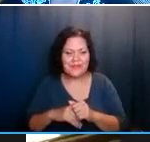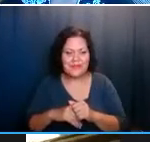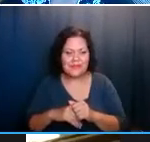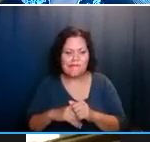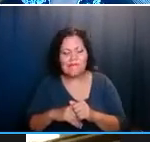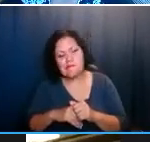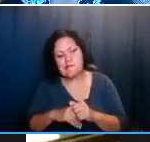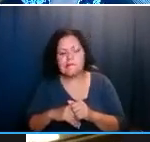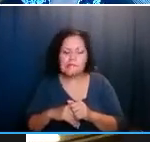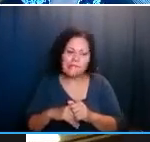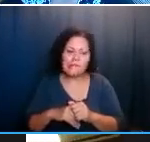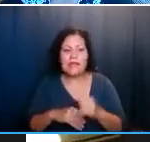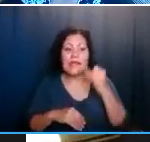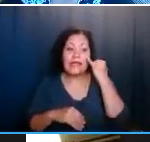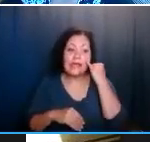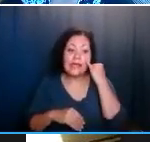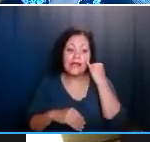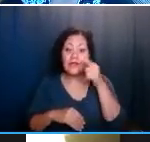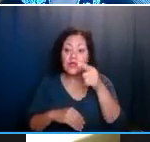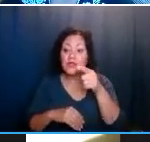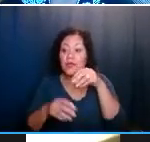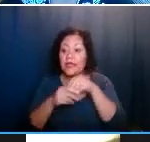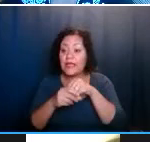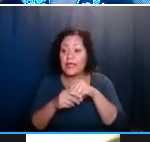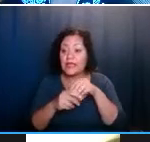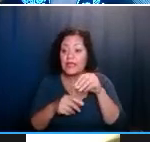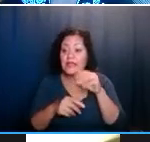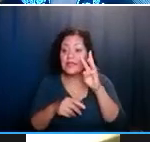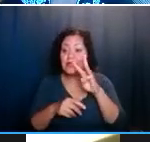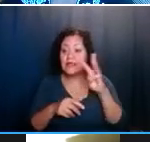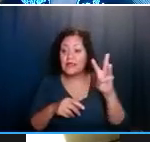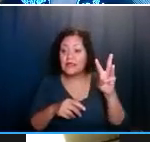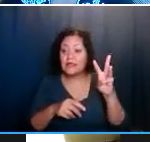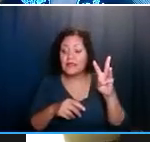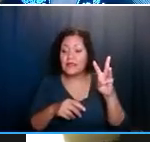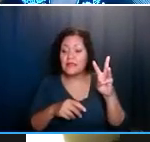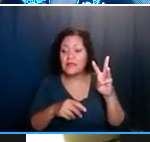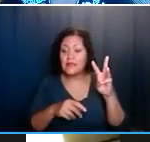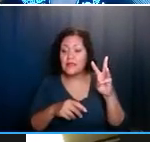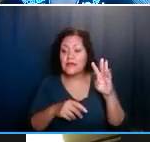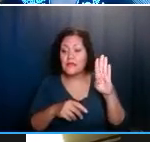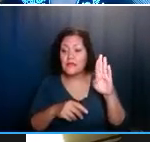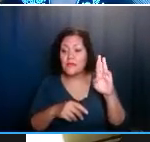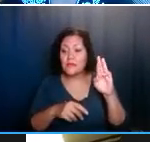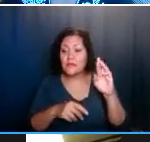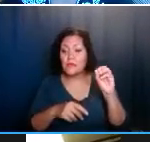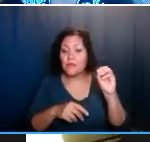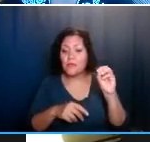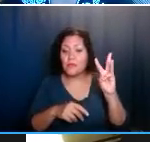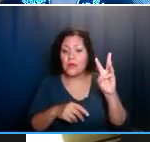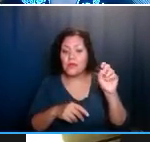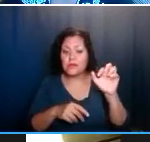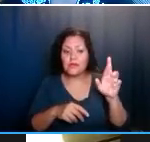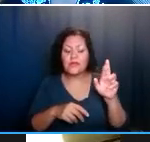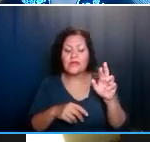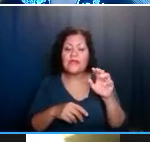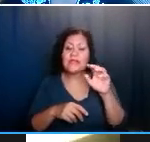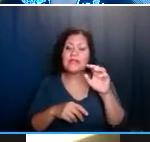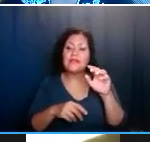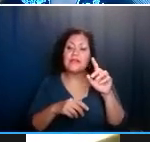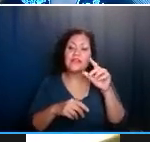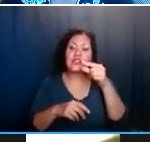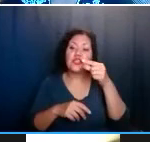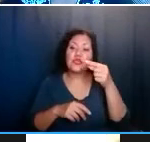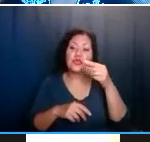If you're in the web browser, the session Q&A, this is how you can easily access